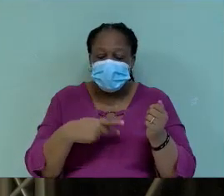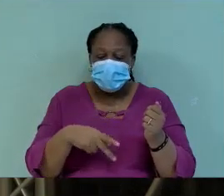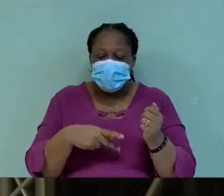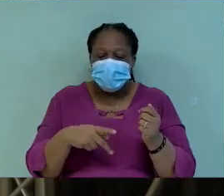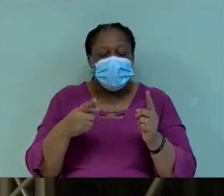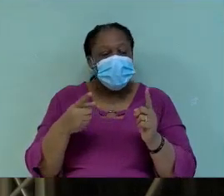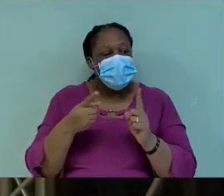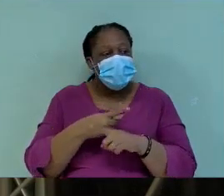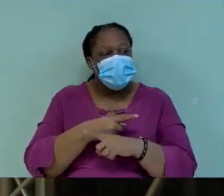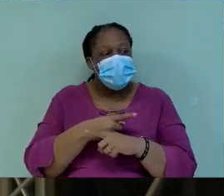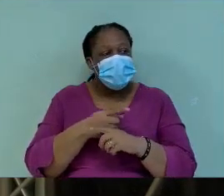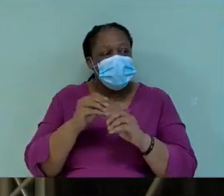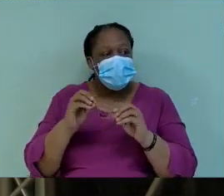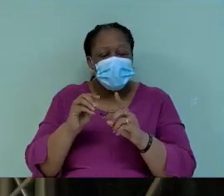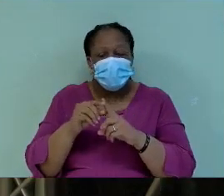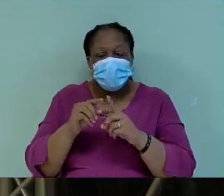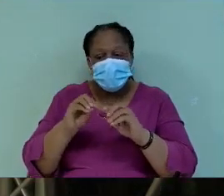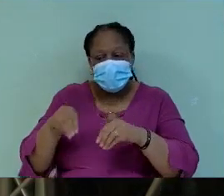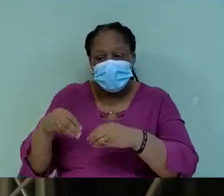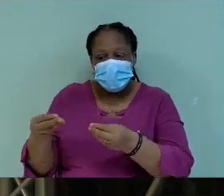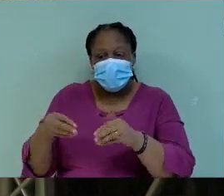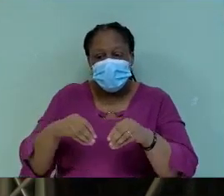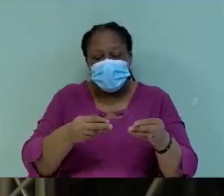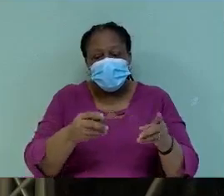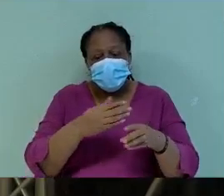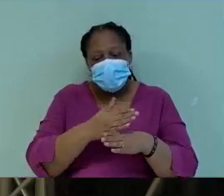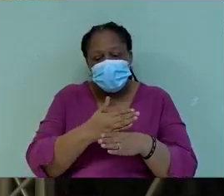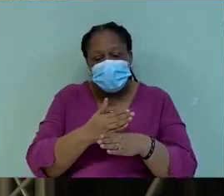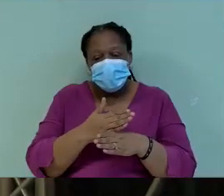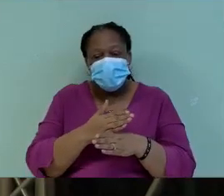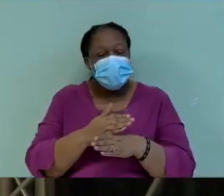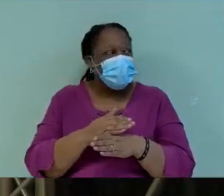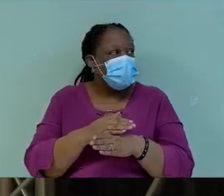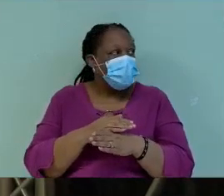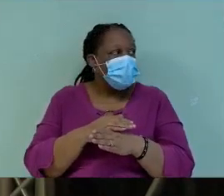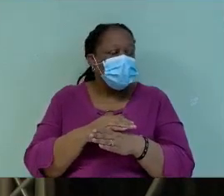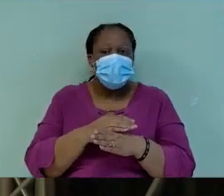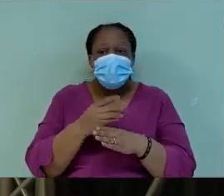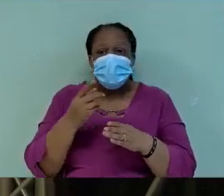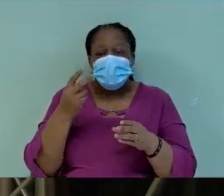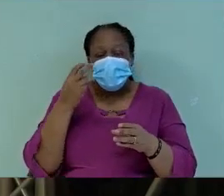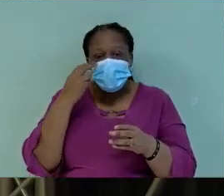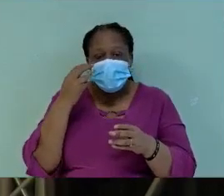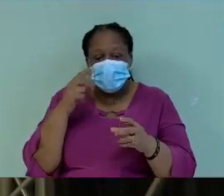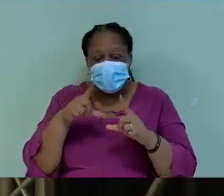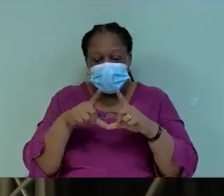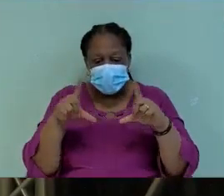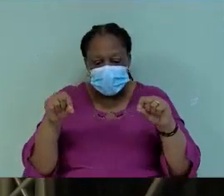via wire transfer for distribution in the form of prepaid gift cards,